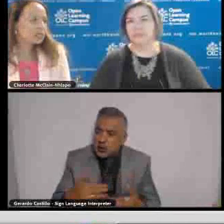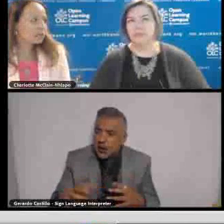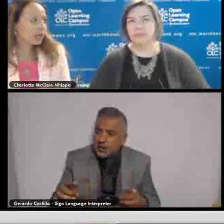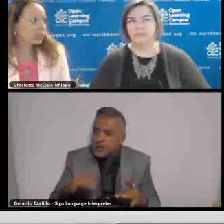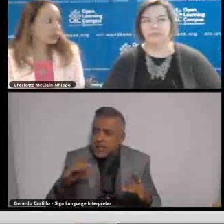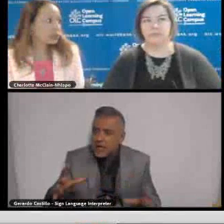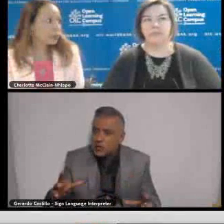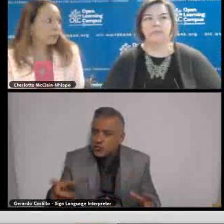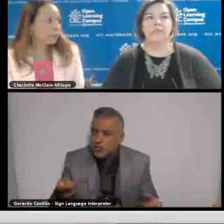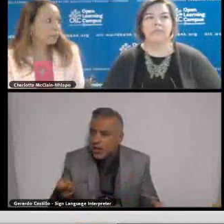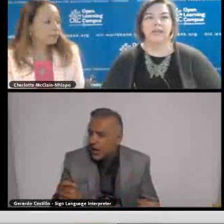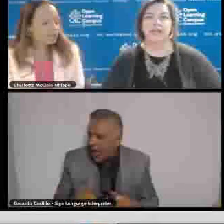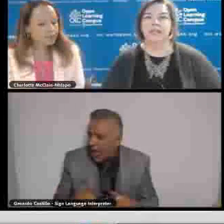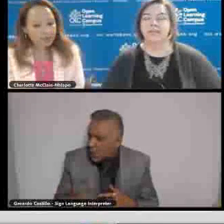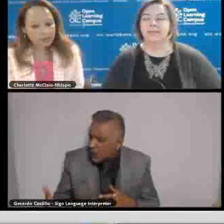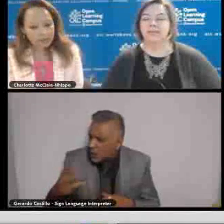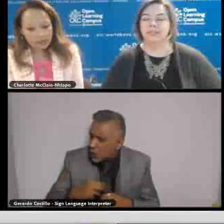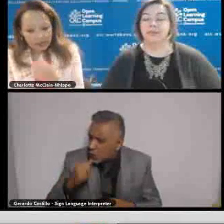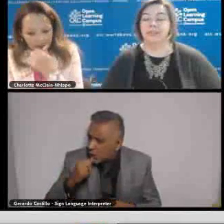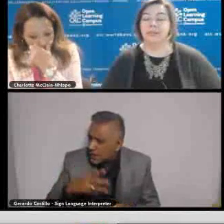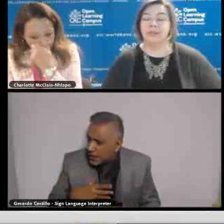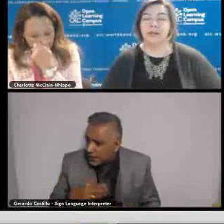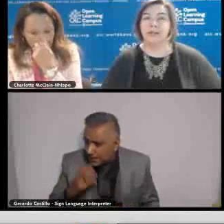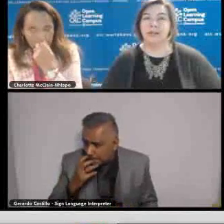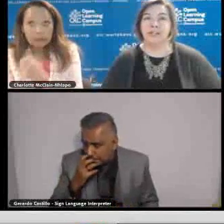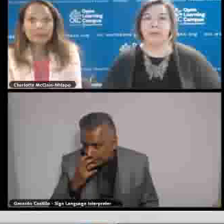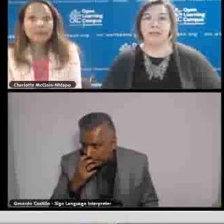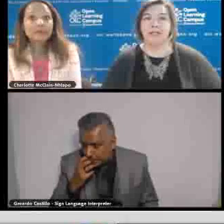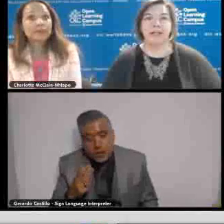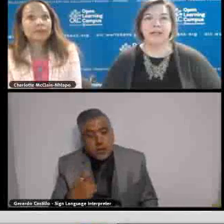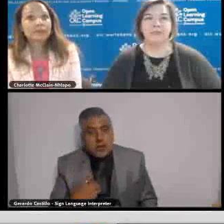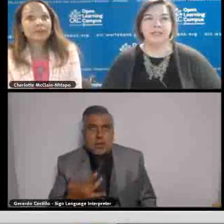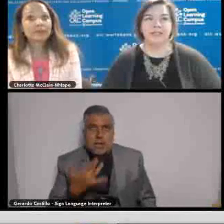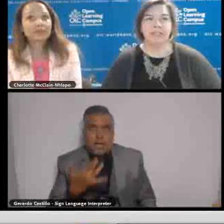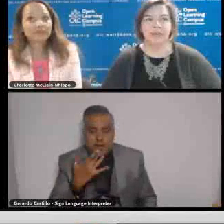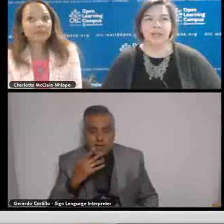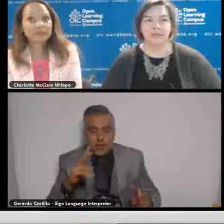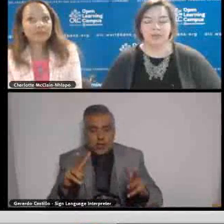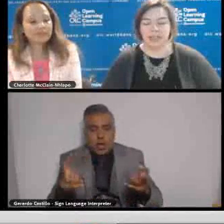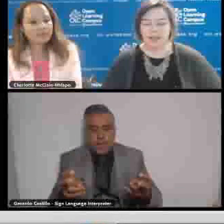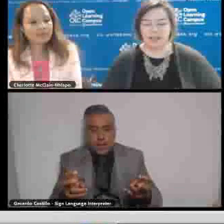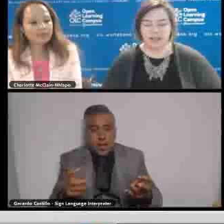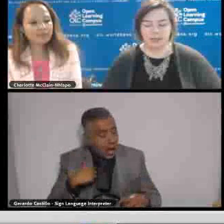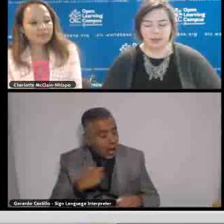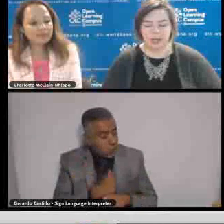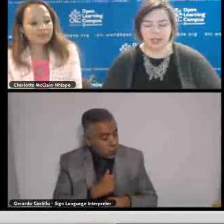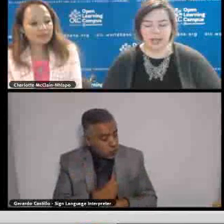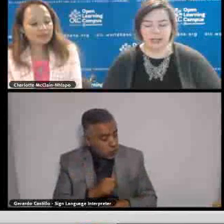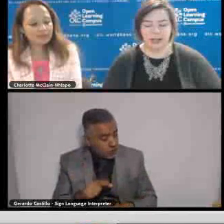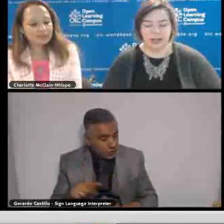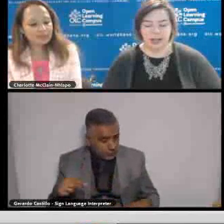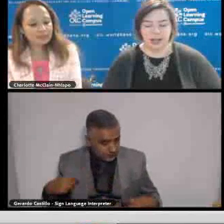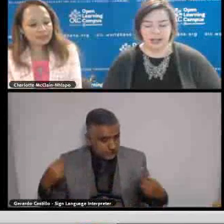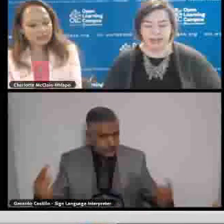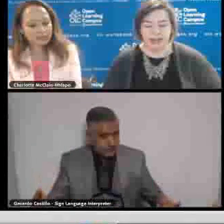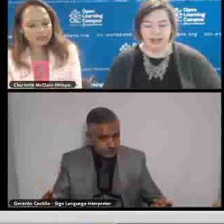management? So this is one of my favorite topics because it's something I've worked on quite a lot.